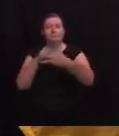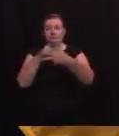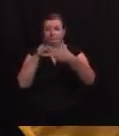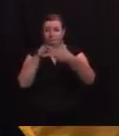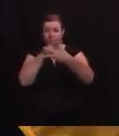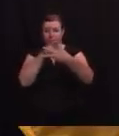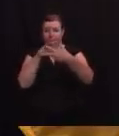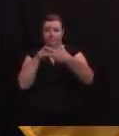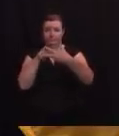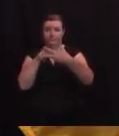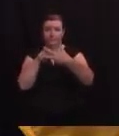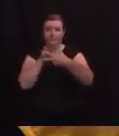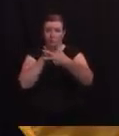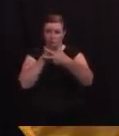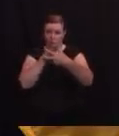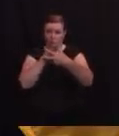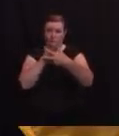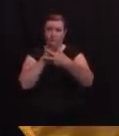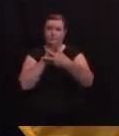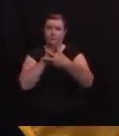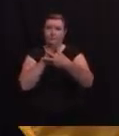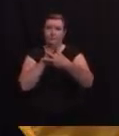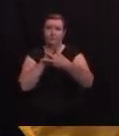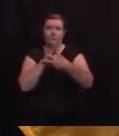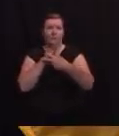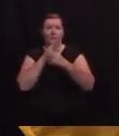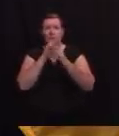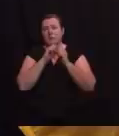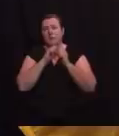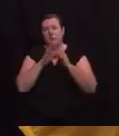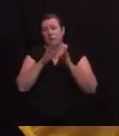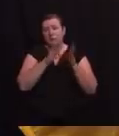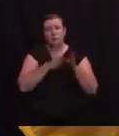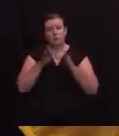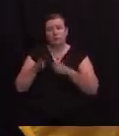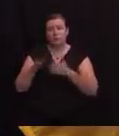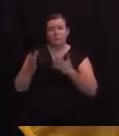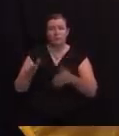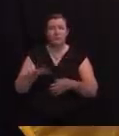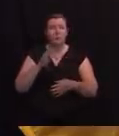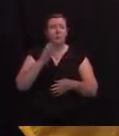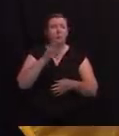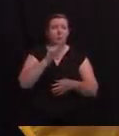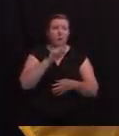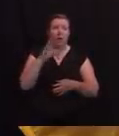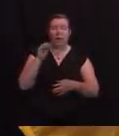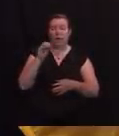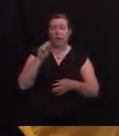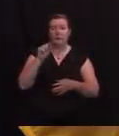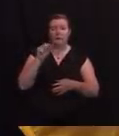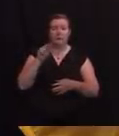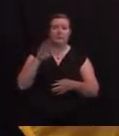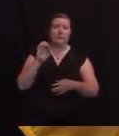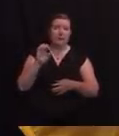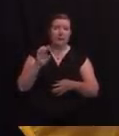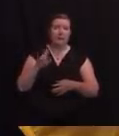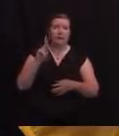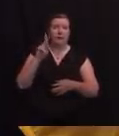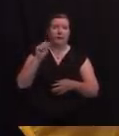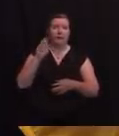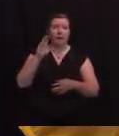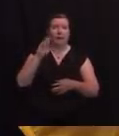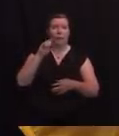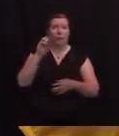remembering these 2 blessed individuals, Dr. Robert and Constance Kazarowski. They